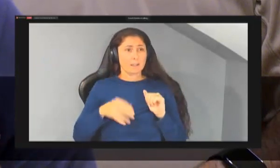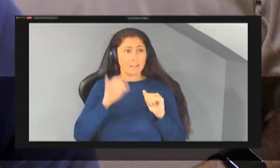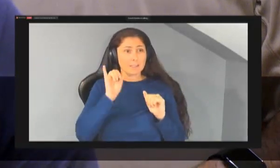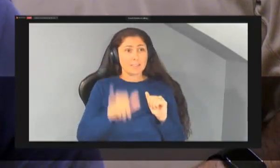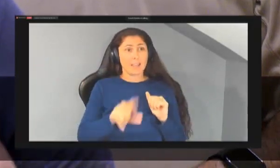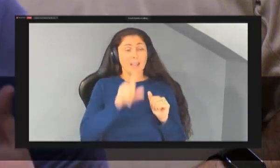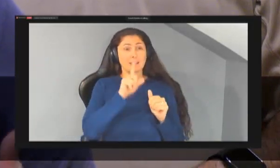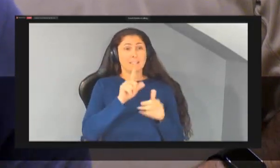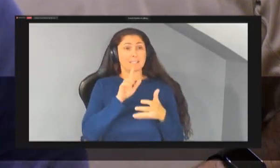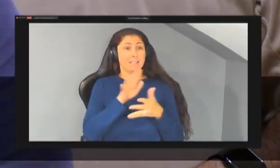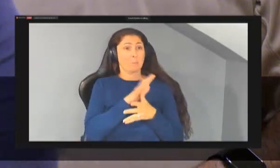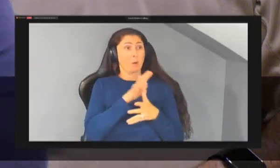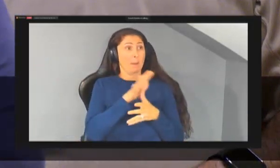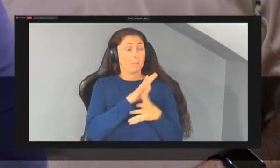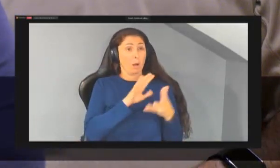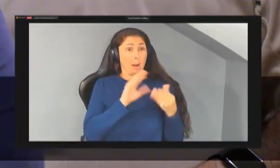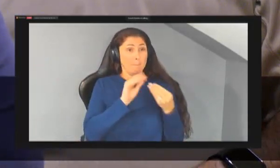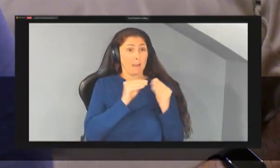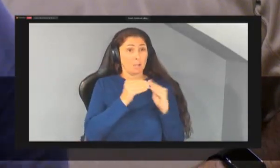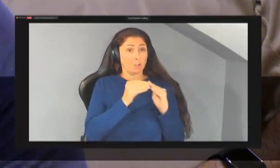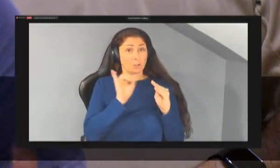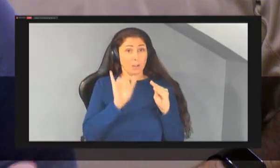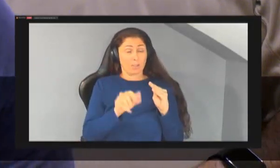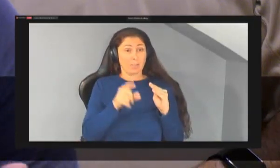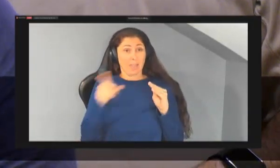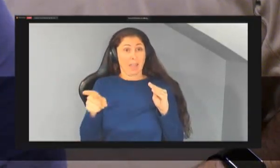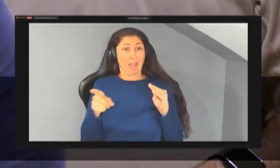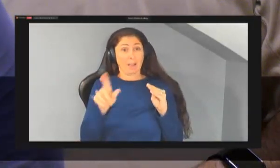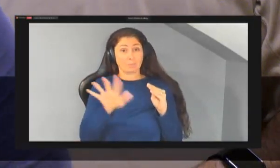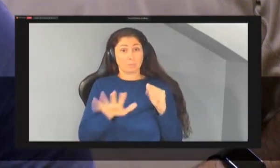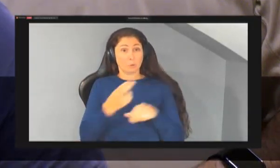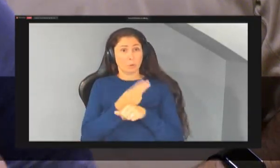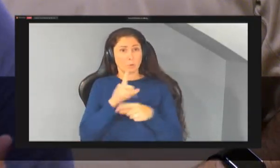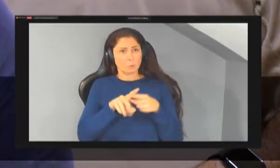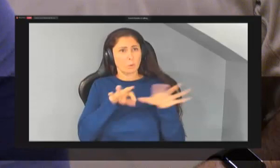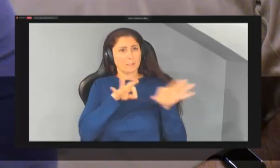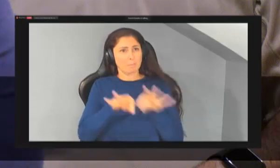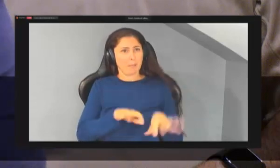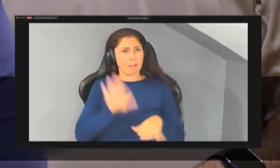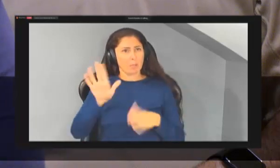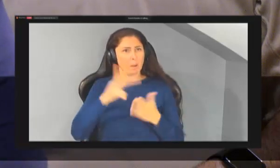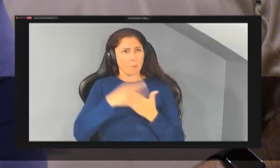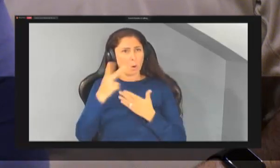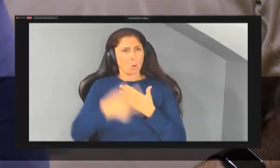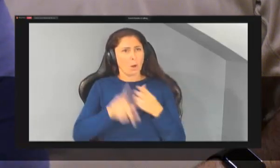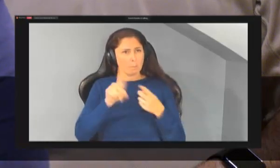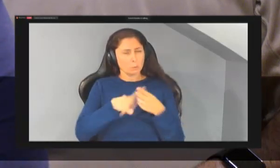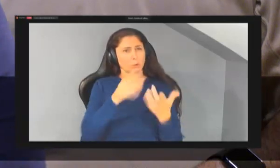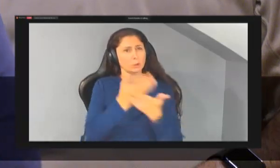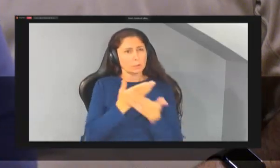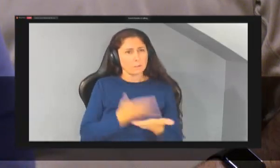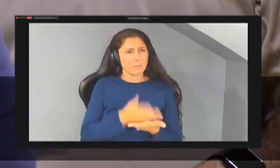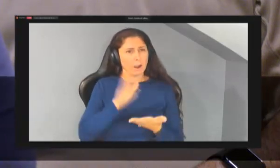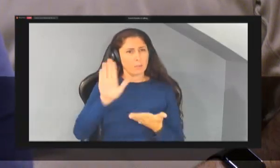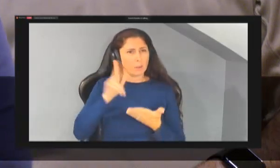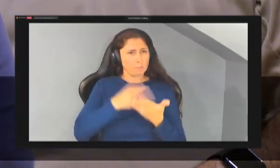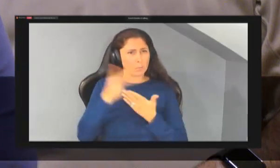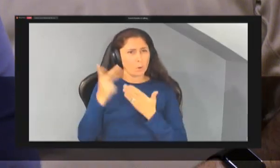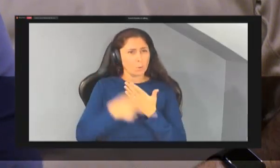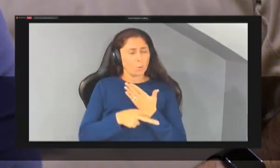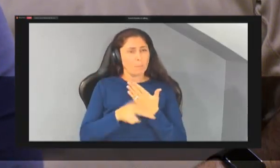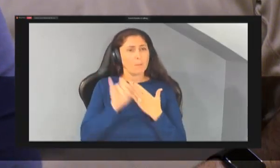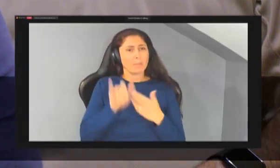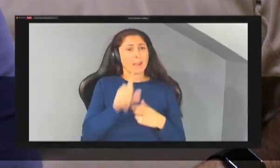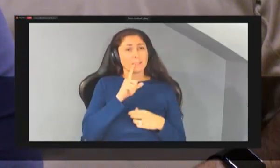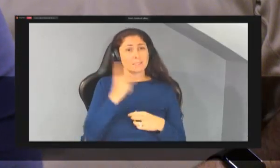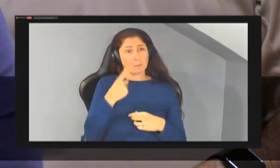metric that the suburbs use to explain their program and to justify their program. That is something that we could